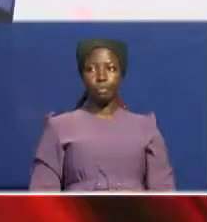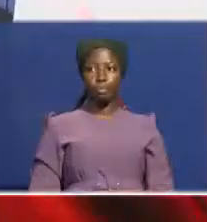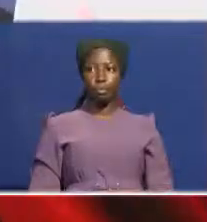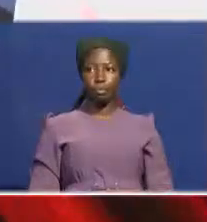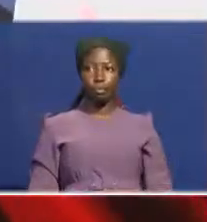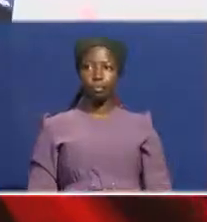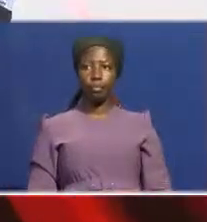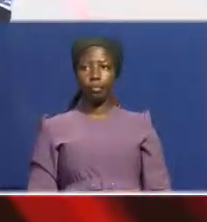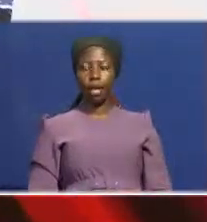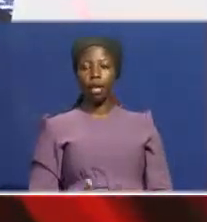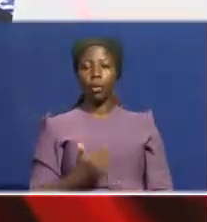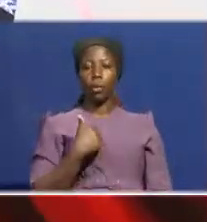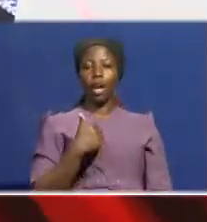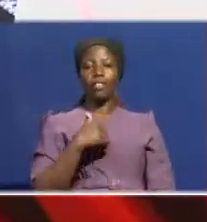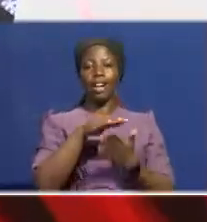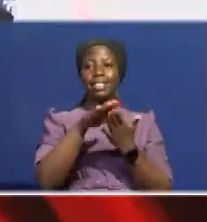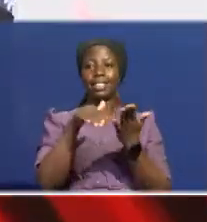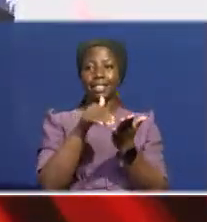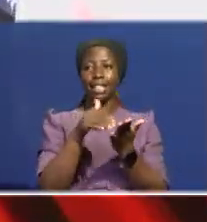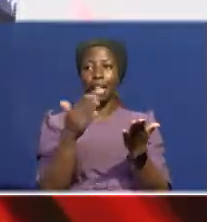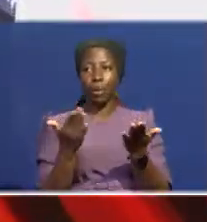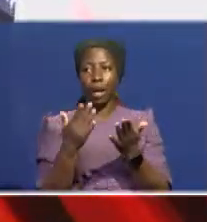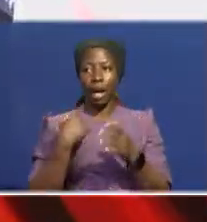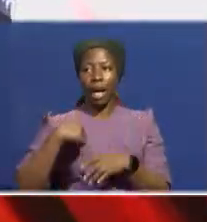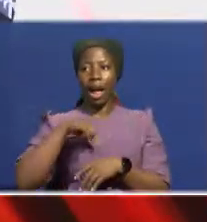We have a center where we are training